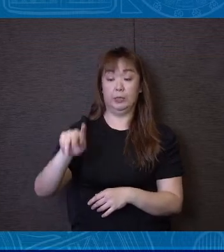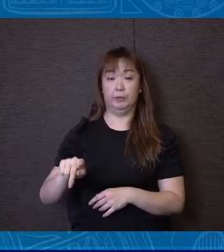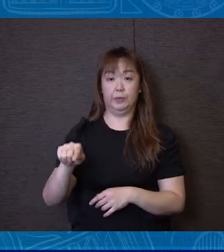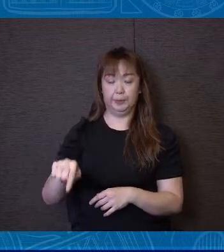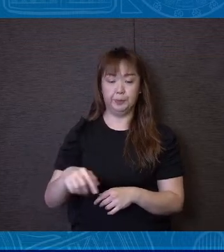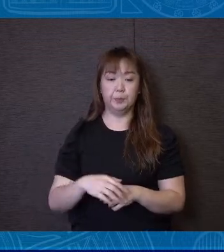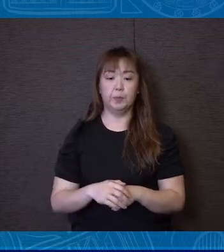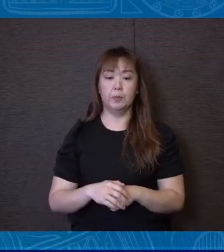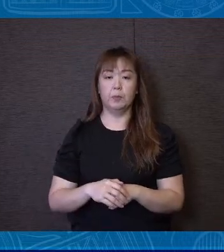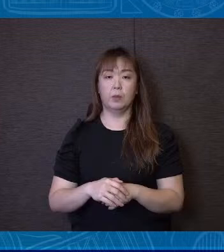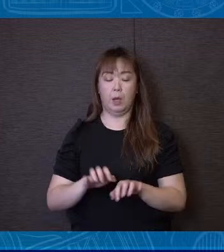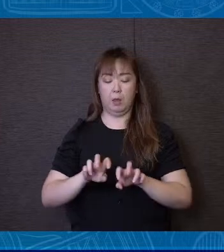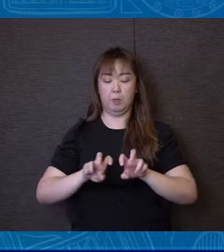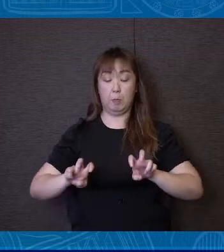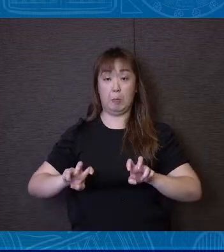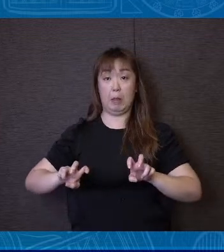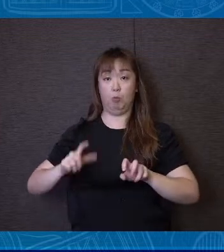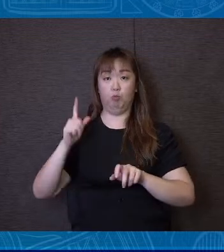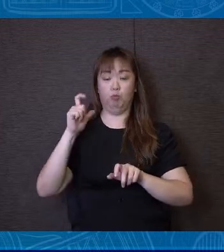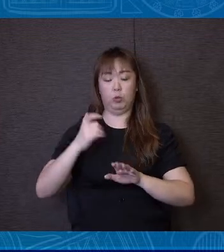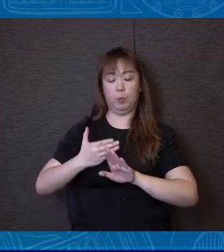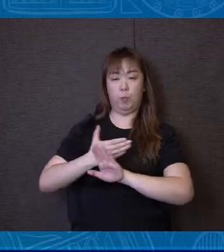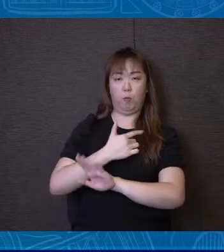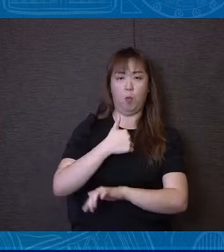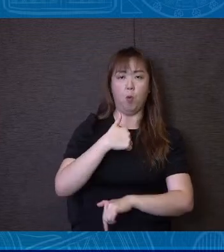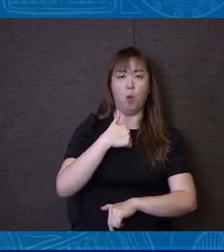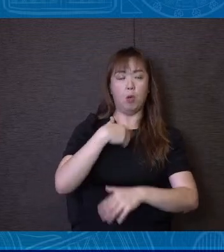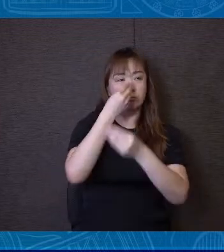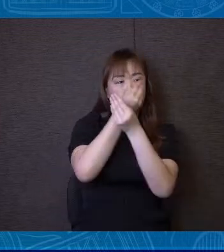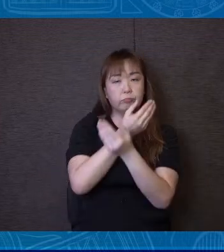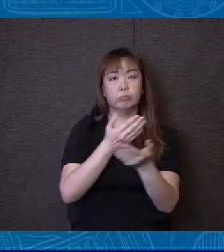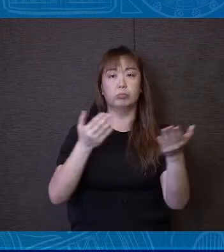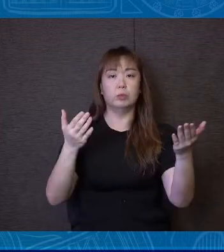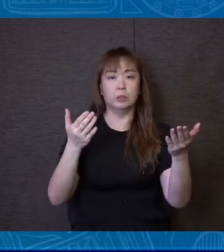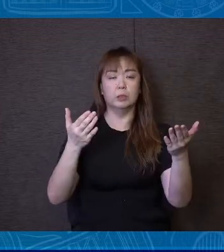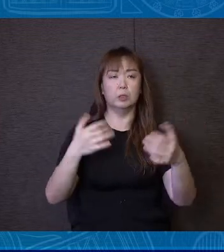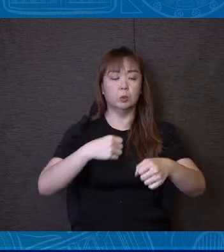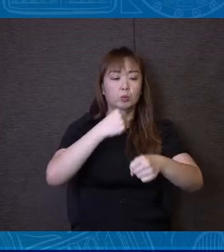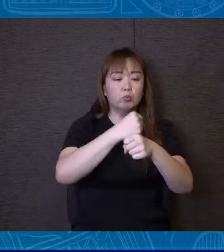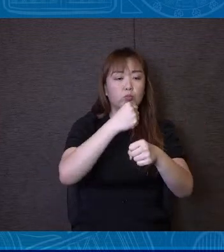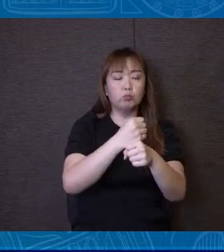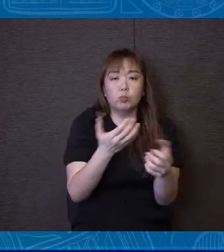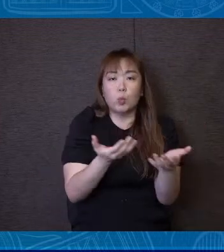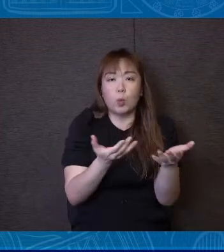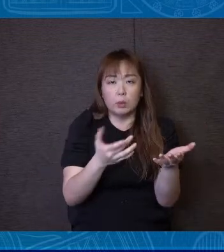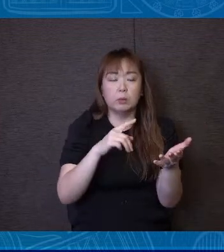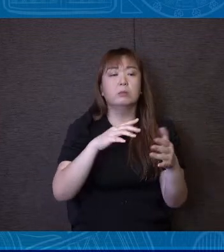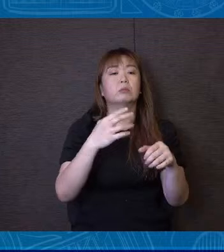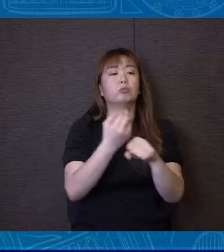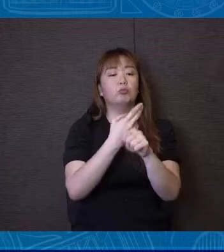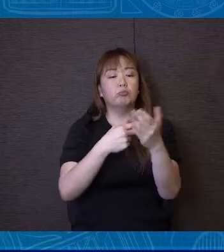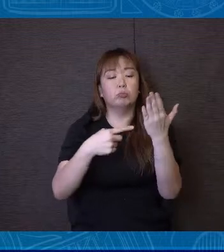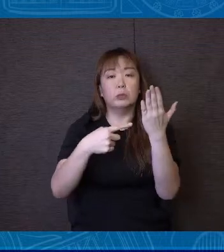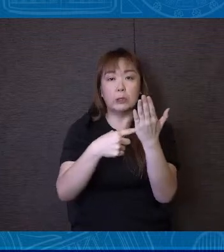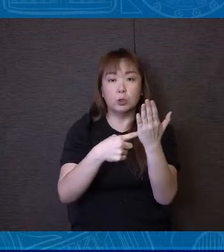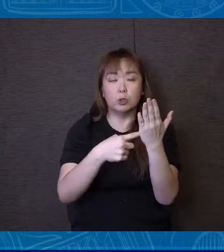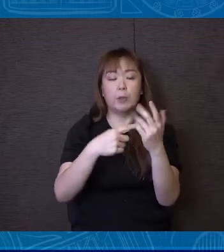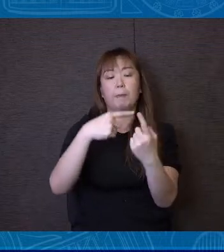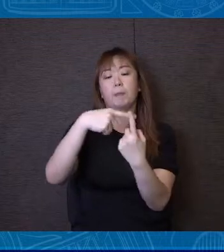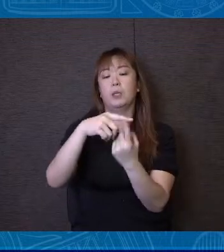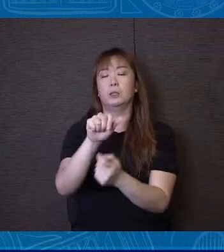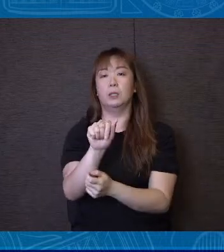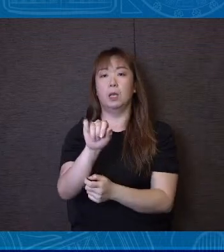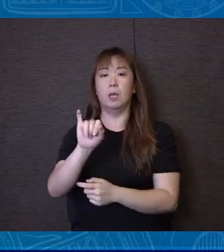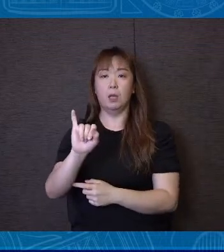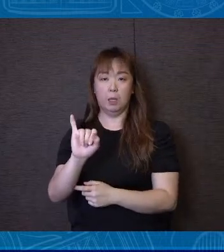the panel, let me just give you an idea of what we have been working, and how we are using digital technologies and also AI in our